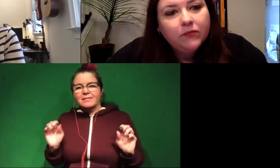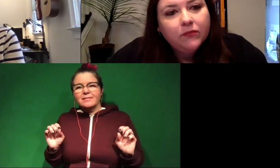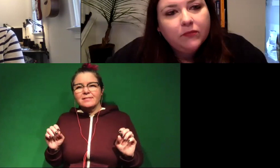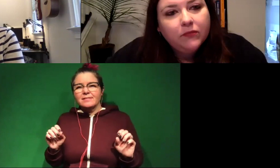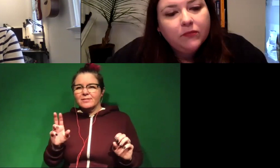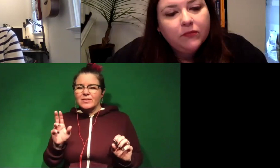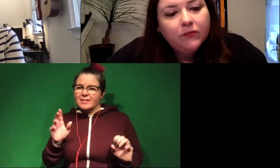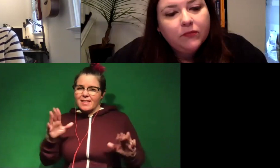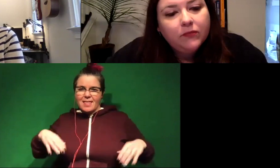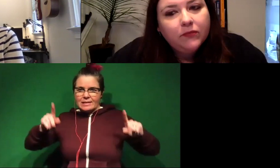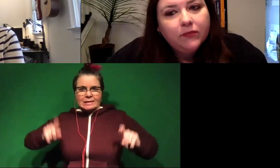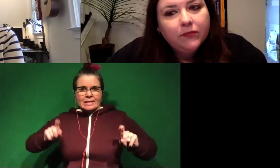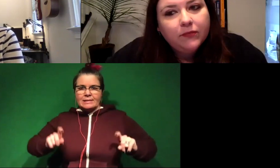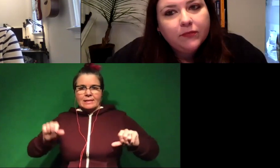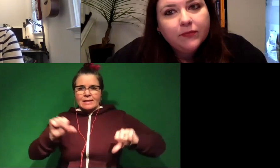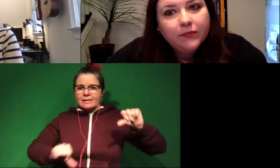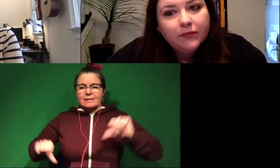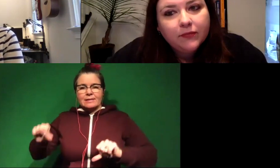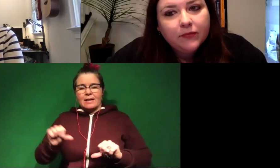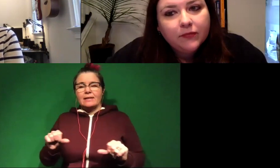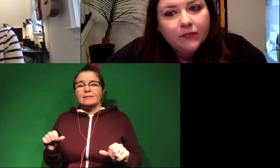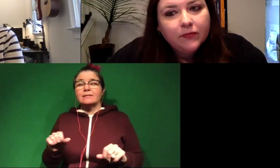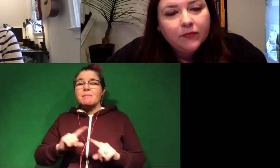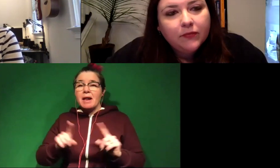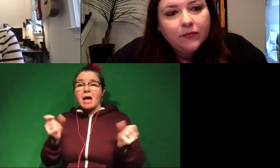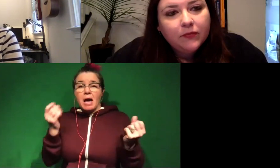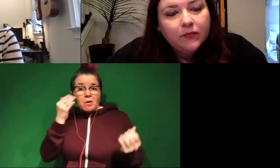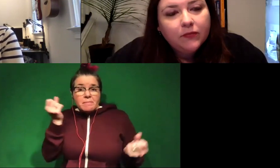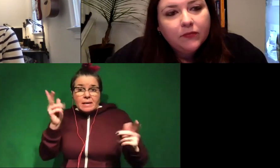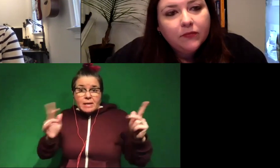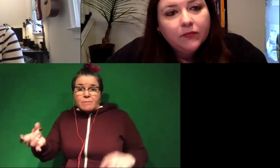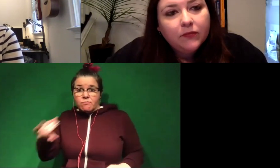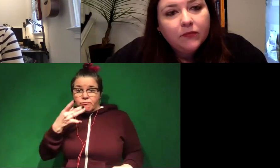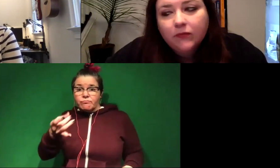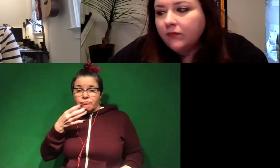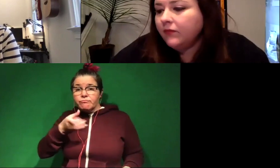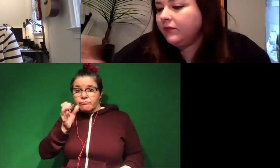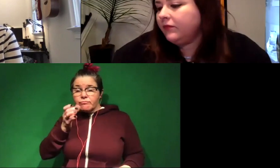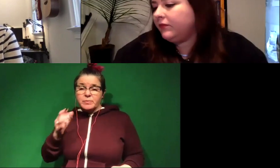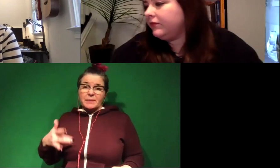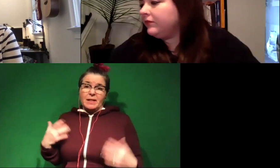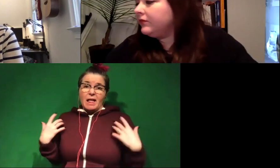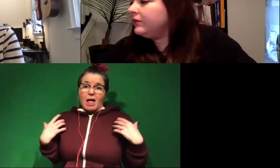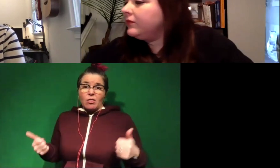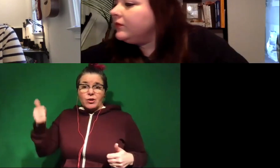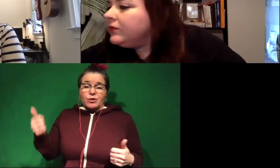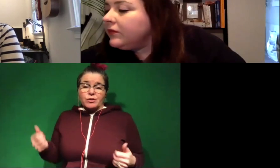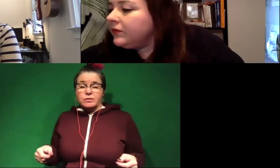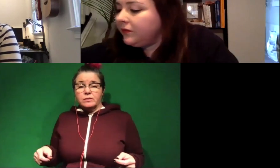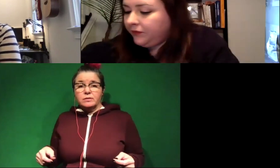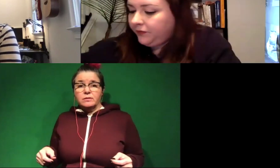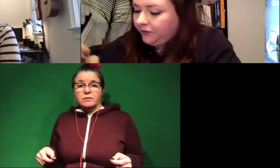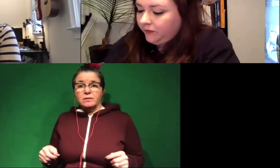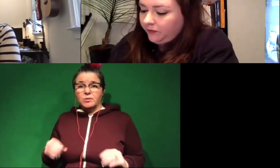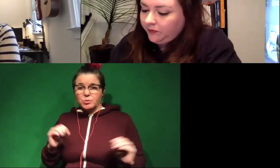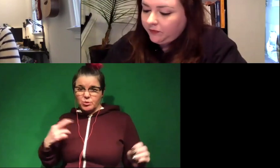untested science. That being said, I know a lot of people that take them and say they feel healthier, and there don't seem to be a lot of risk